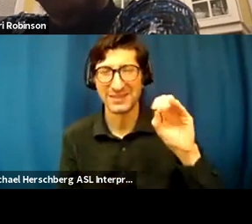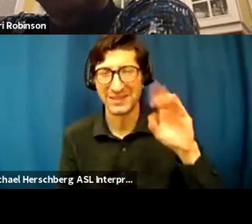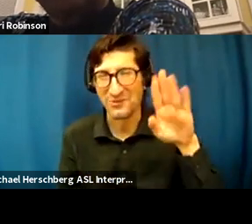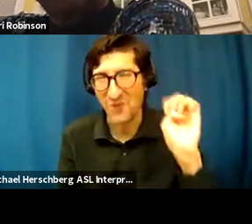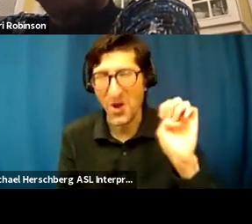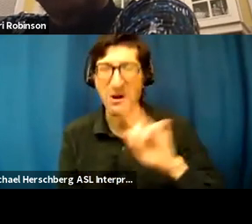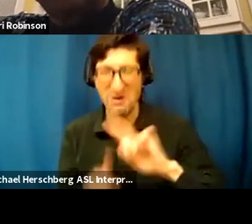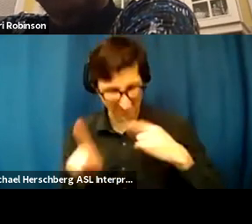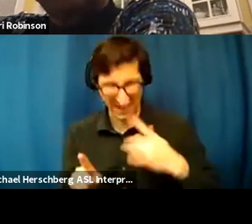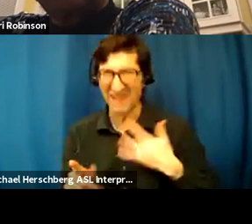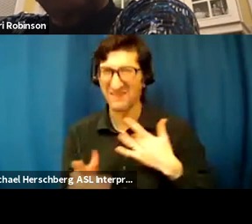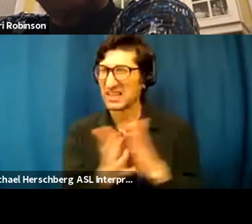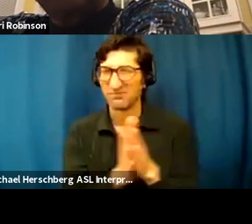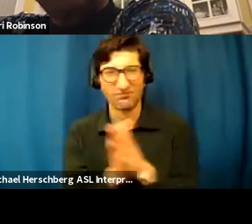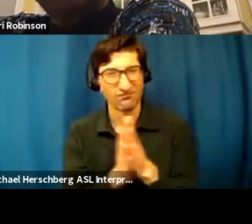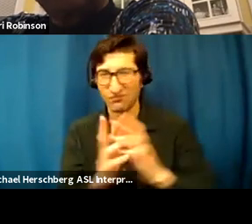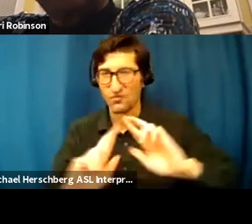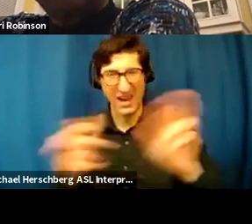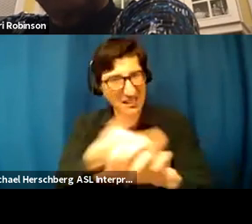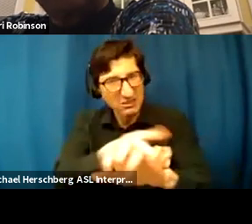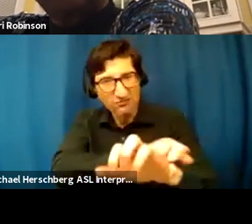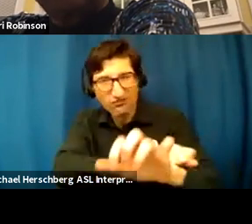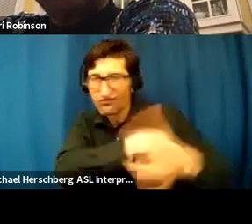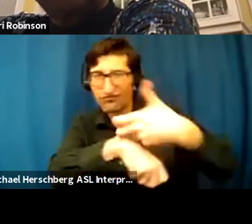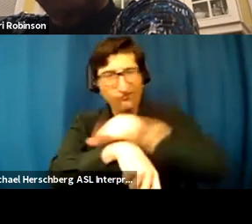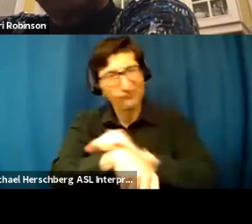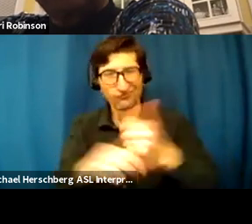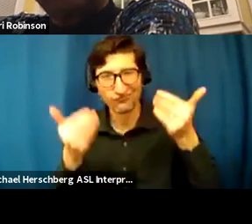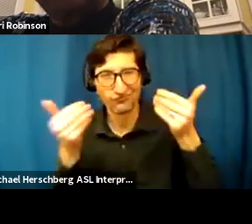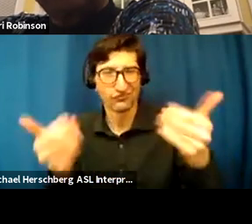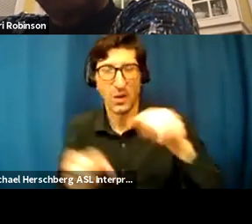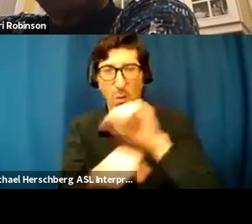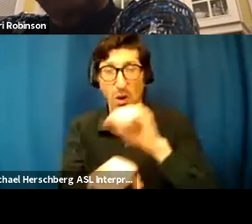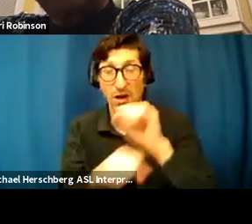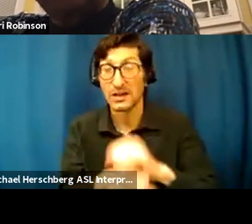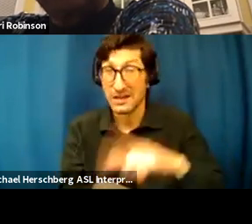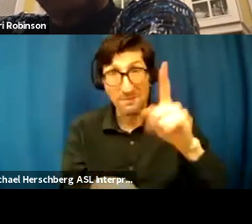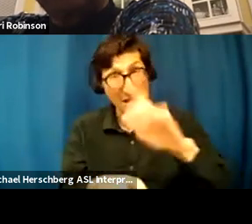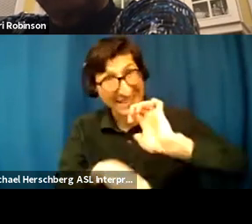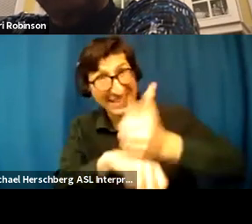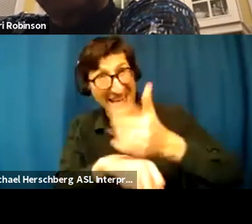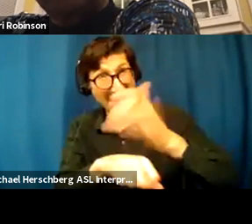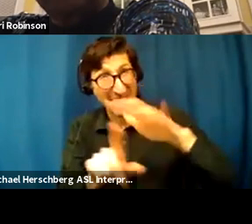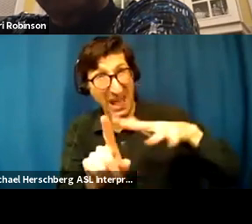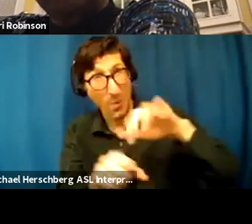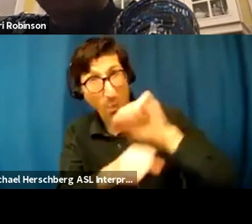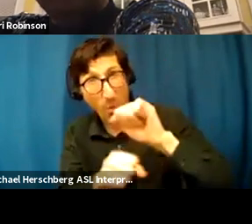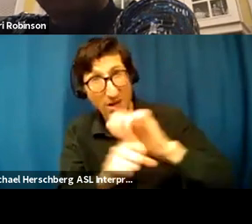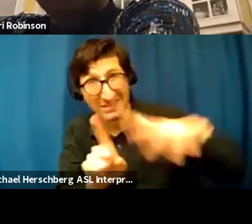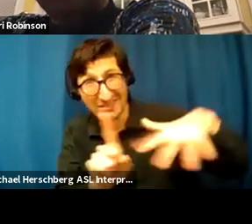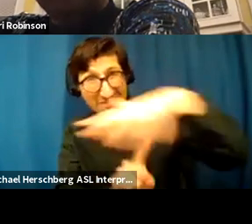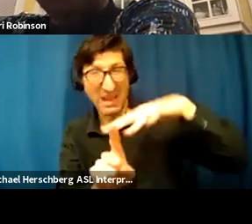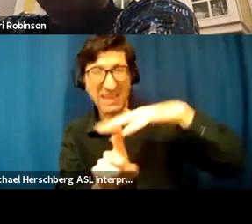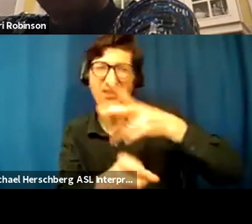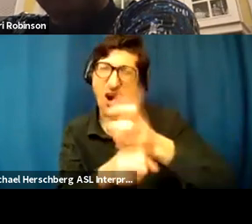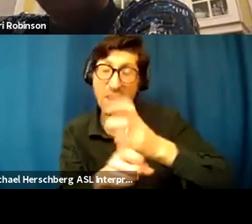And sort of that familial working space is really hard to come upon. So I think that we've done a